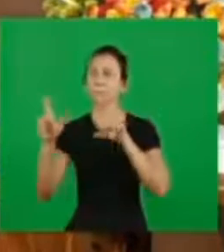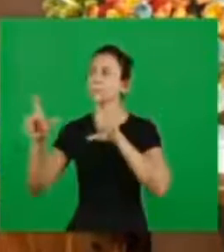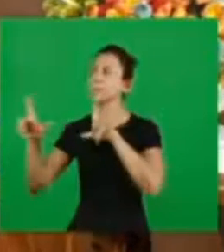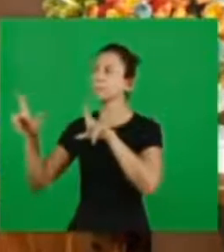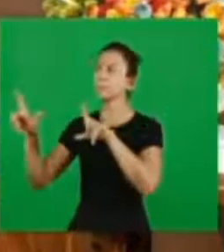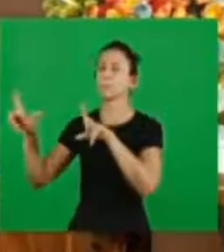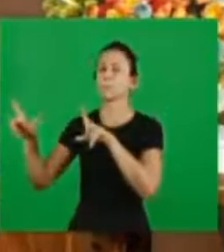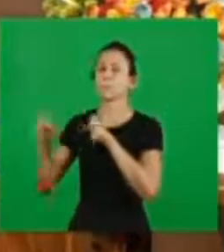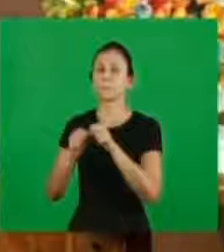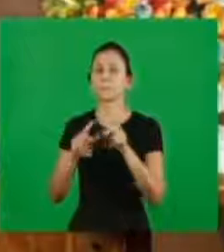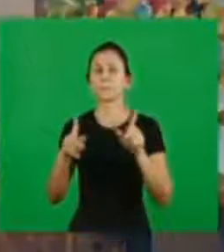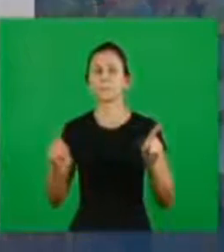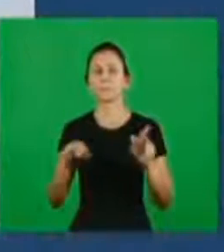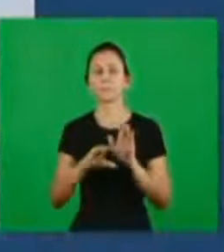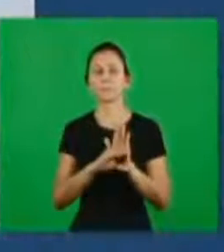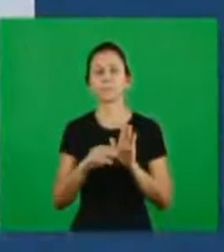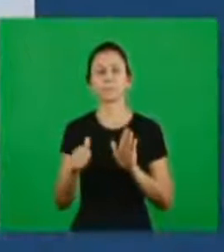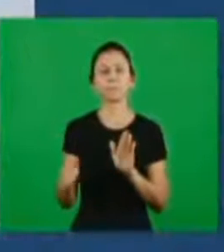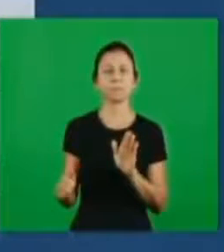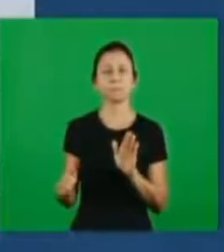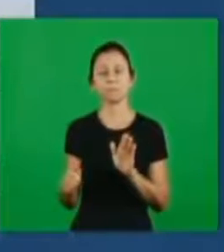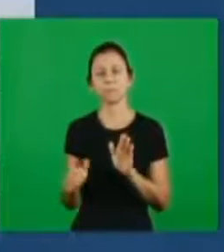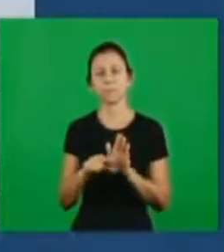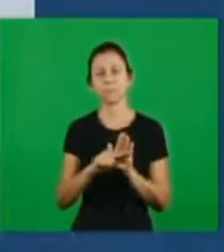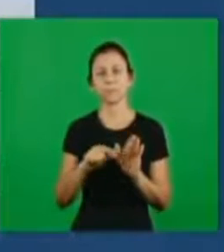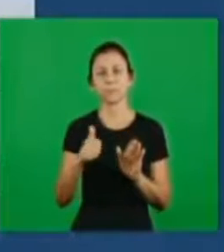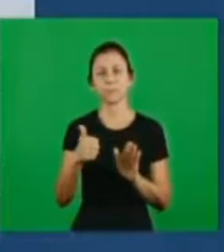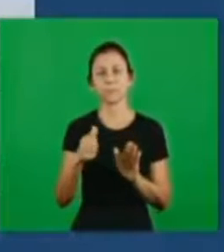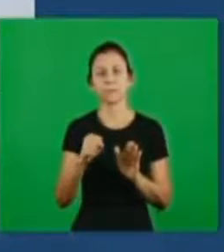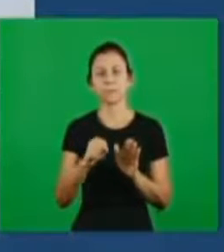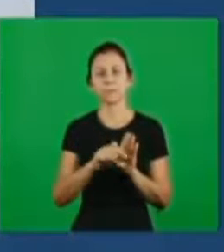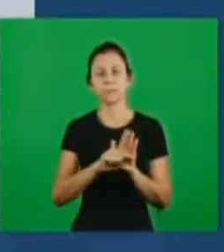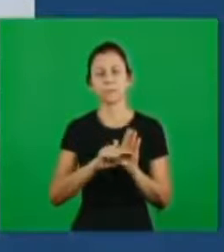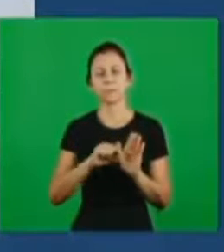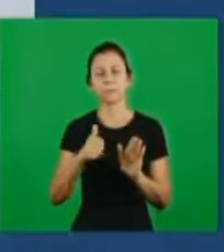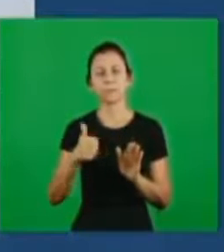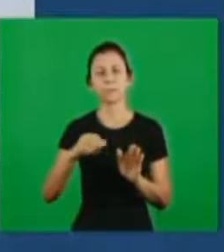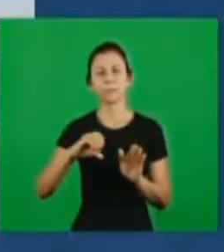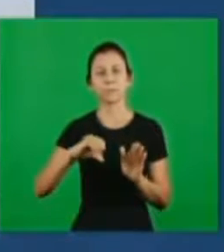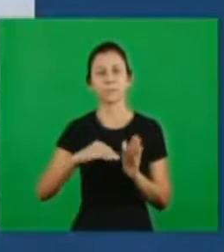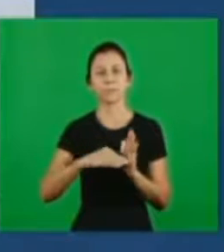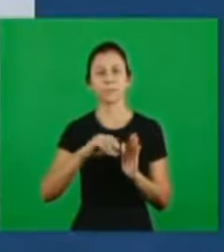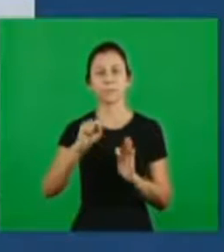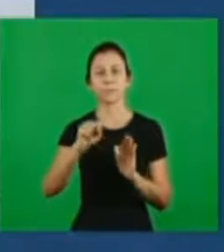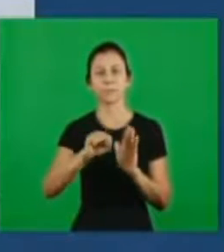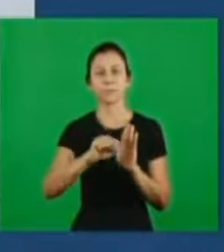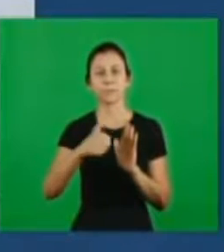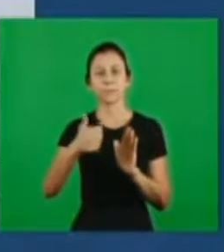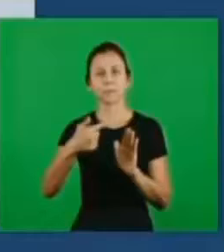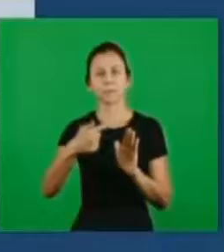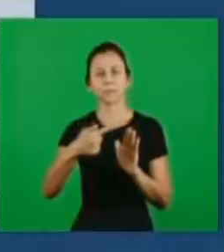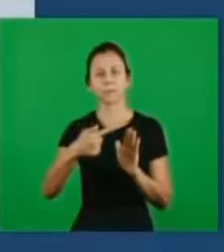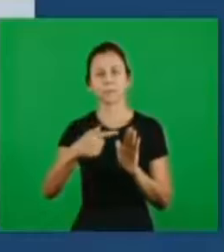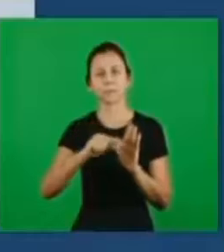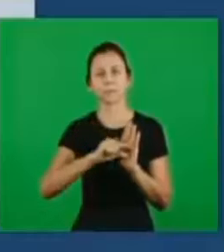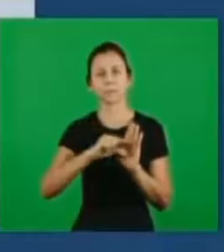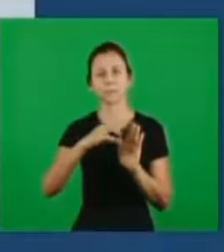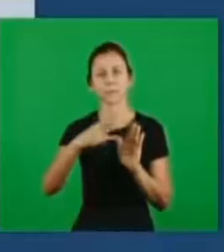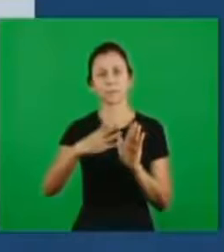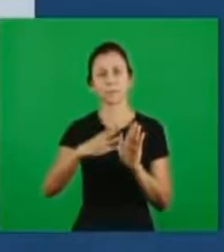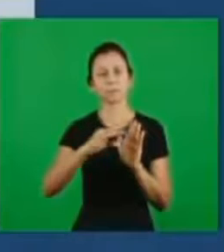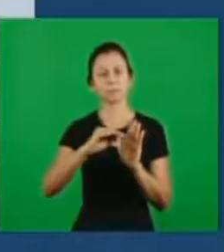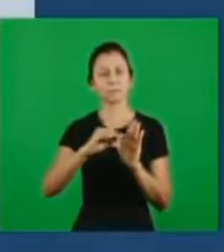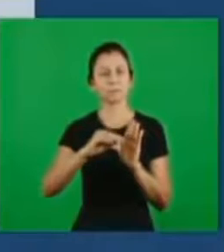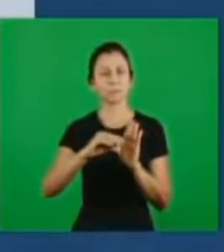series of questions. The questions are here from Revelations 19:8 and 17:4 and